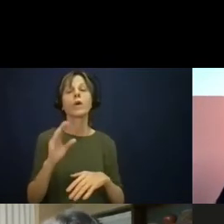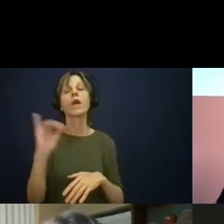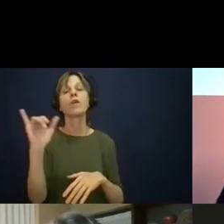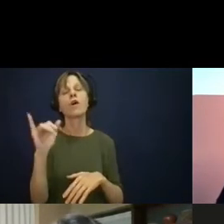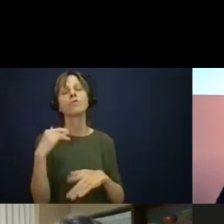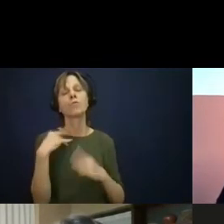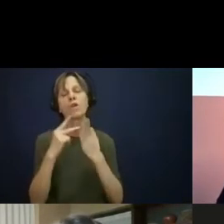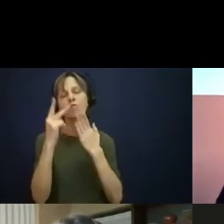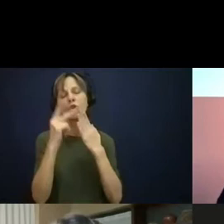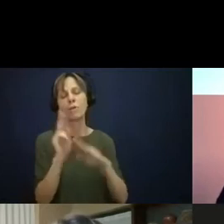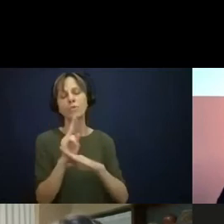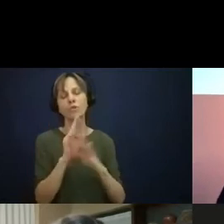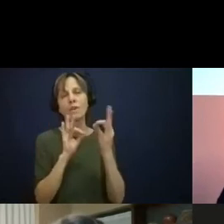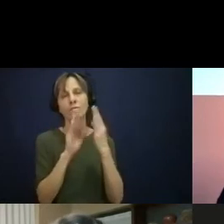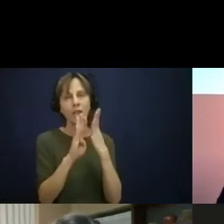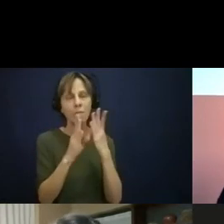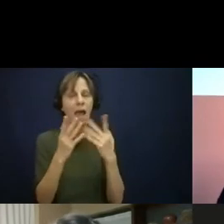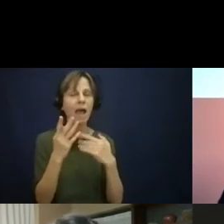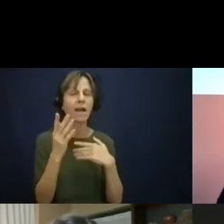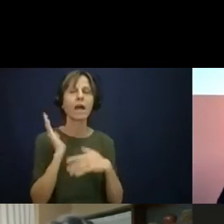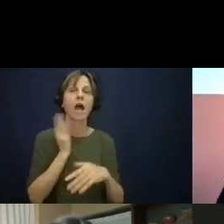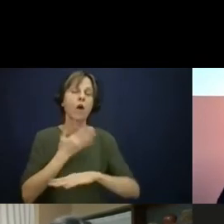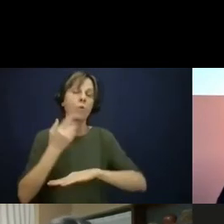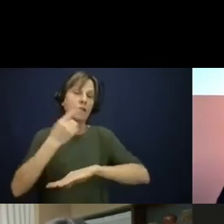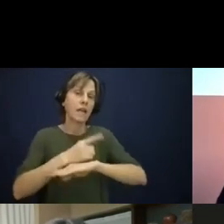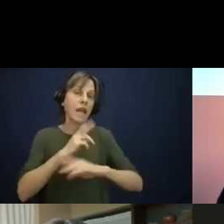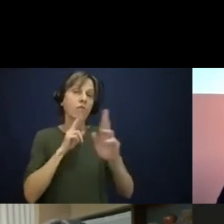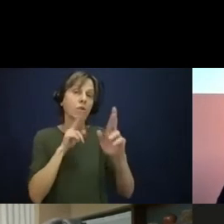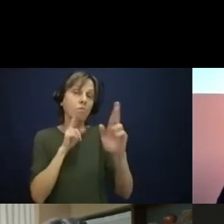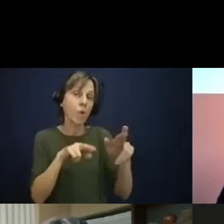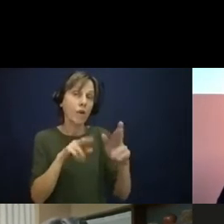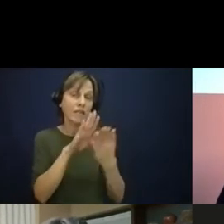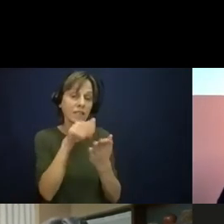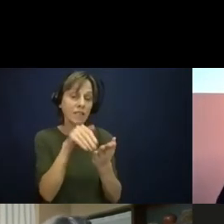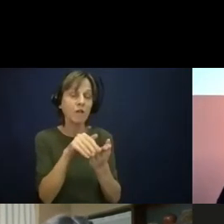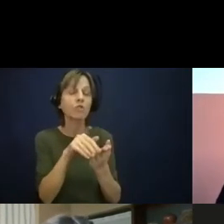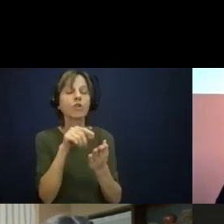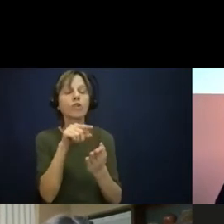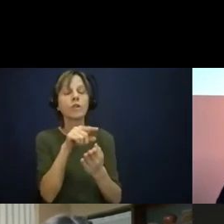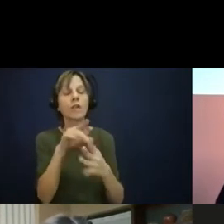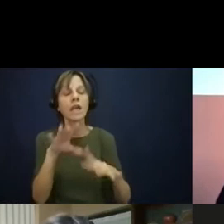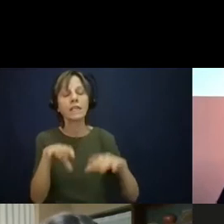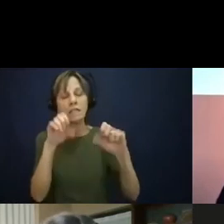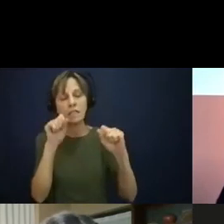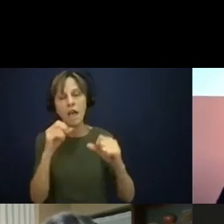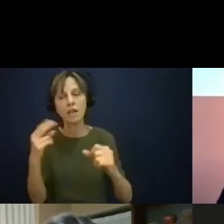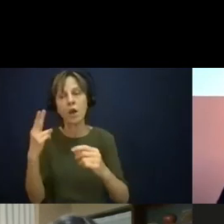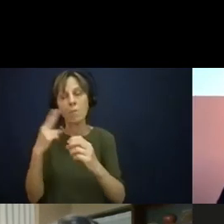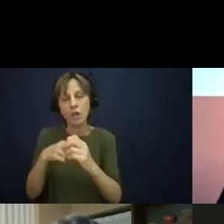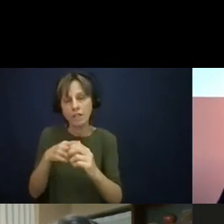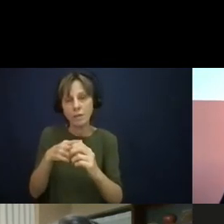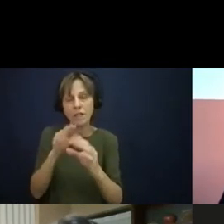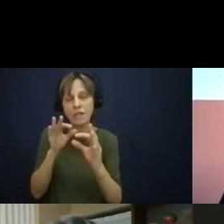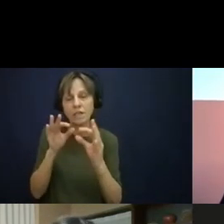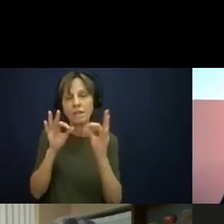feedback instruments. Our Day Reporting Center conducts a participant feedback survey a few times